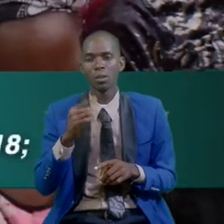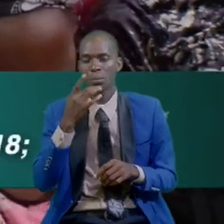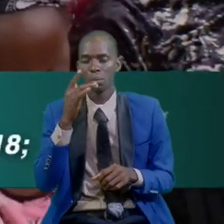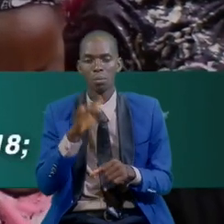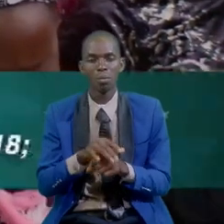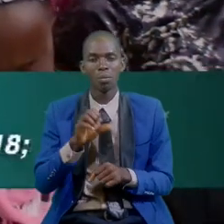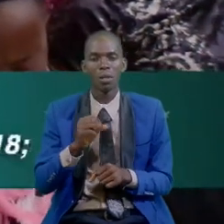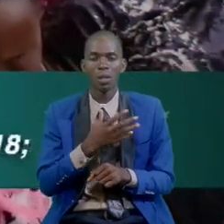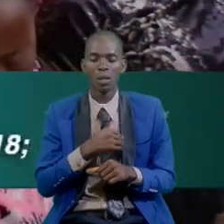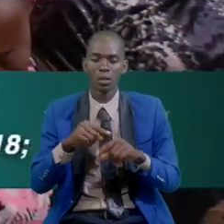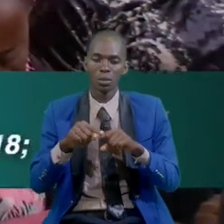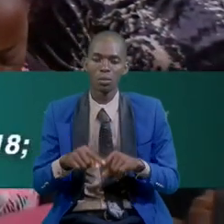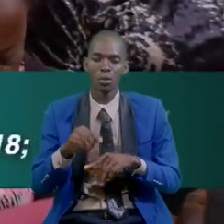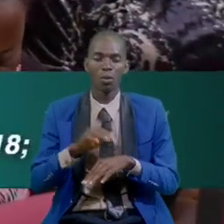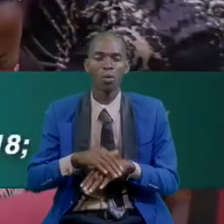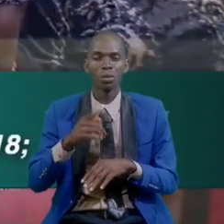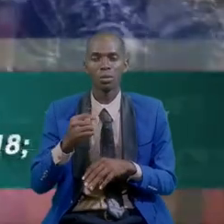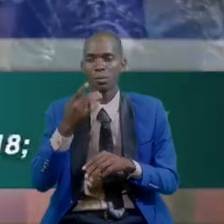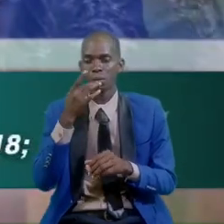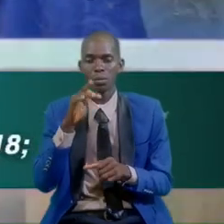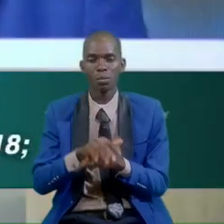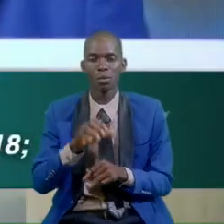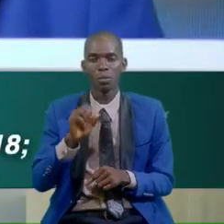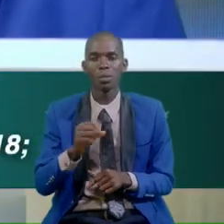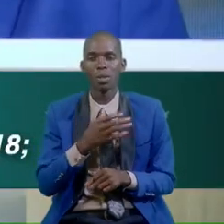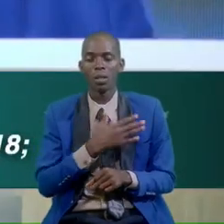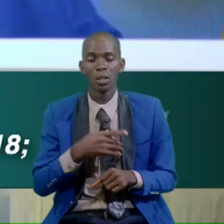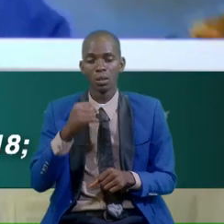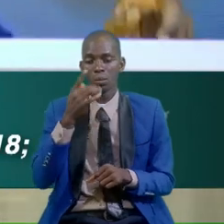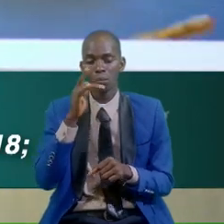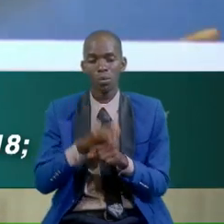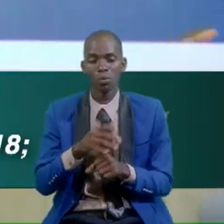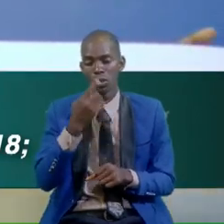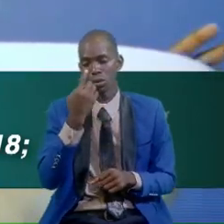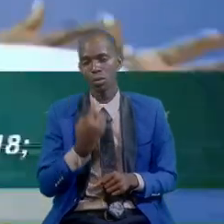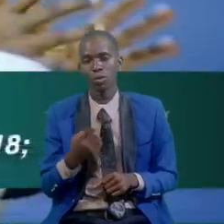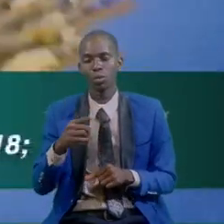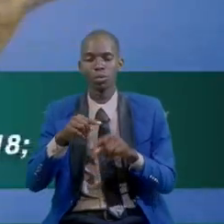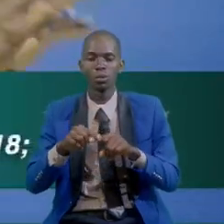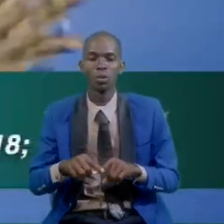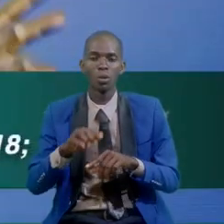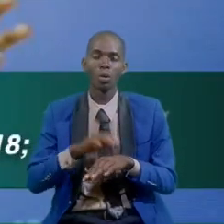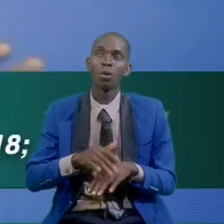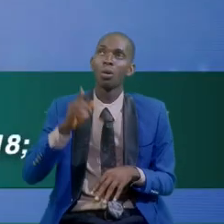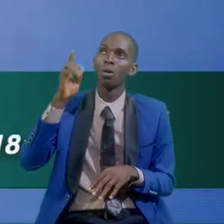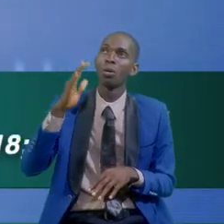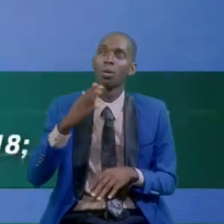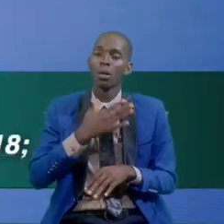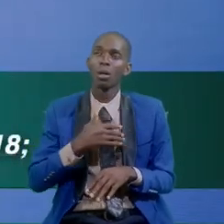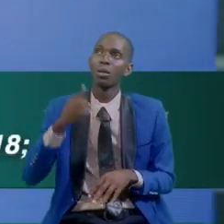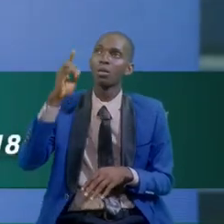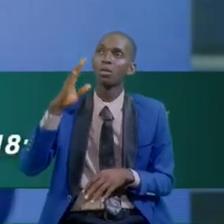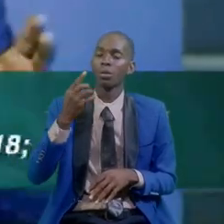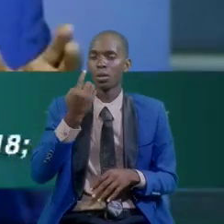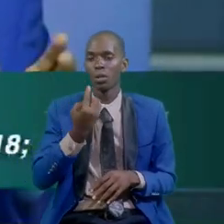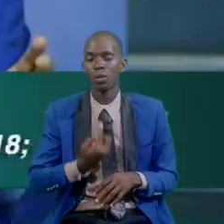rely on the promises and the promises alone. You rely on God and on God alone.